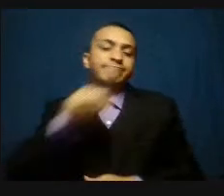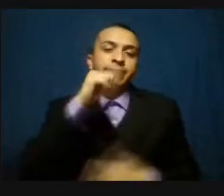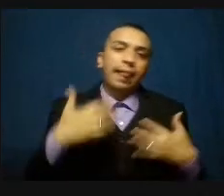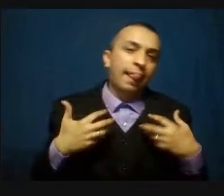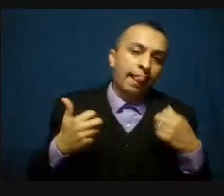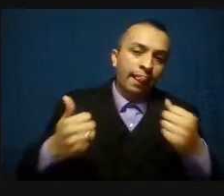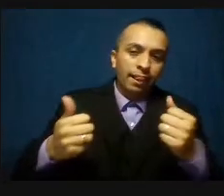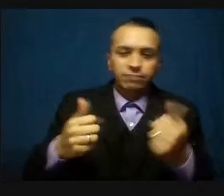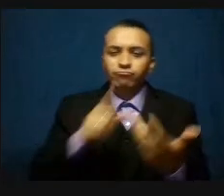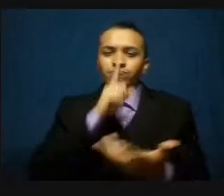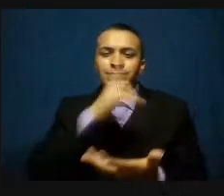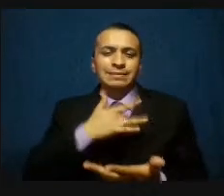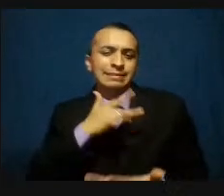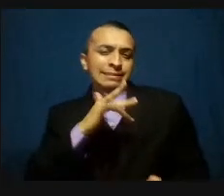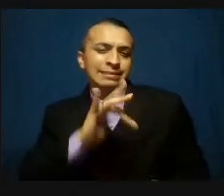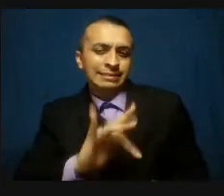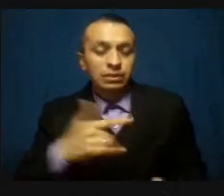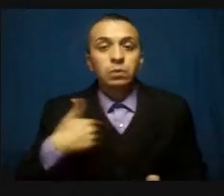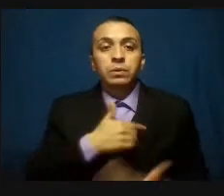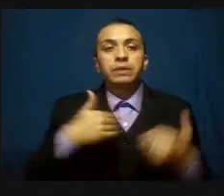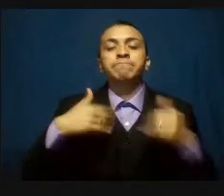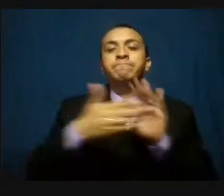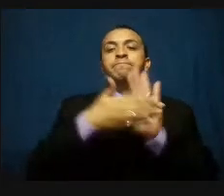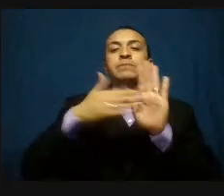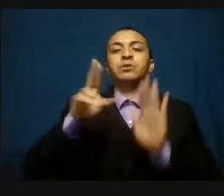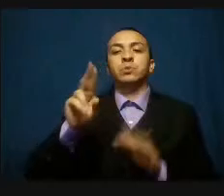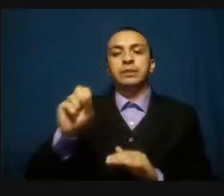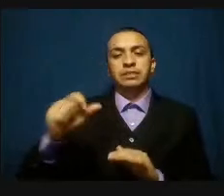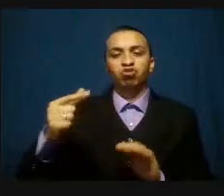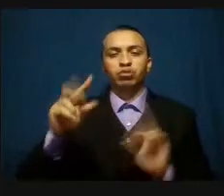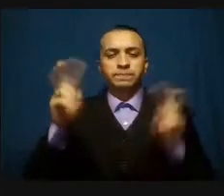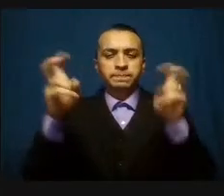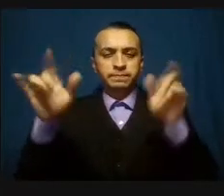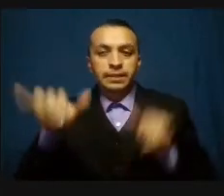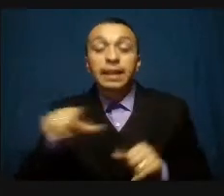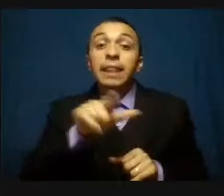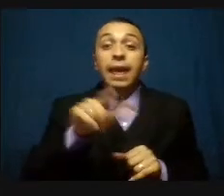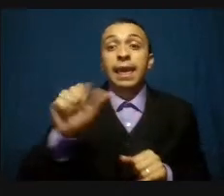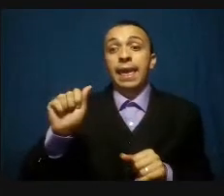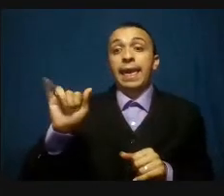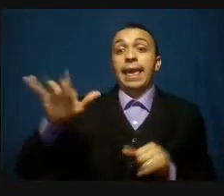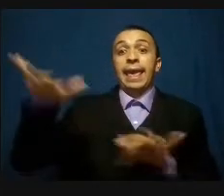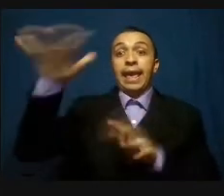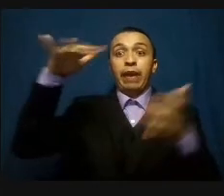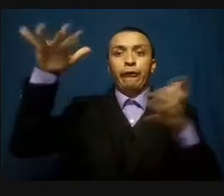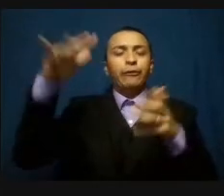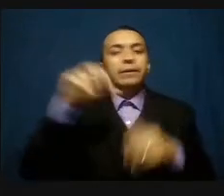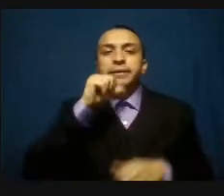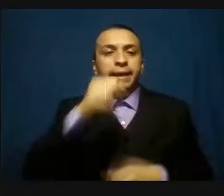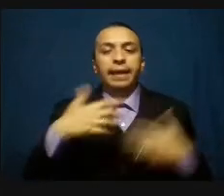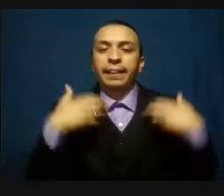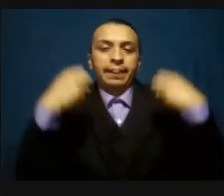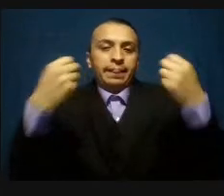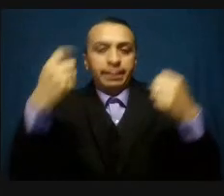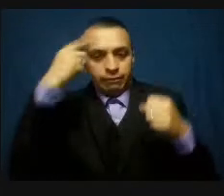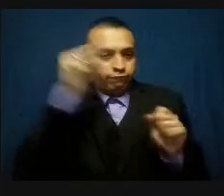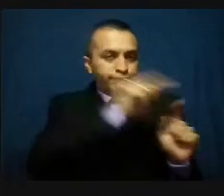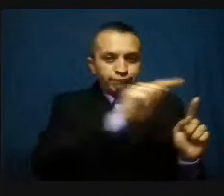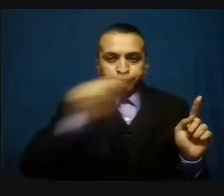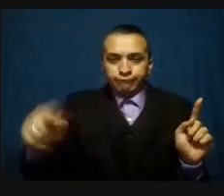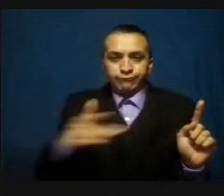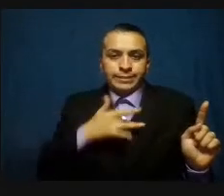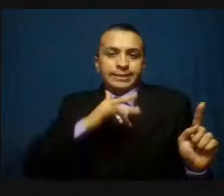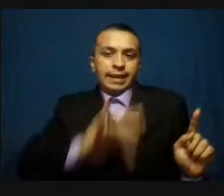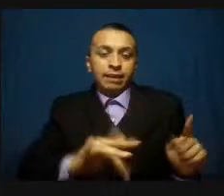USG, as it's called on our forecast, or the orange category, that's when the air becomes unhealthy for sensitive groups. If you have asthma or